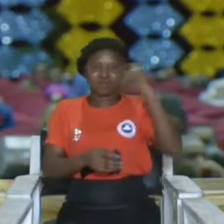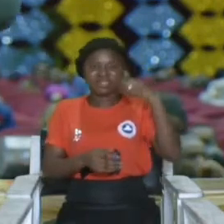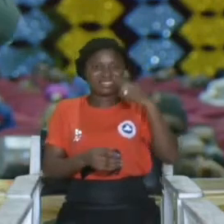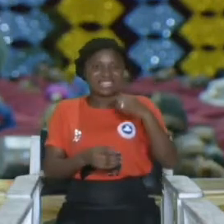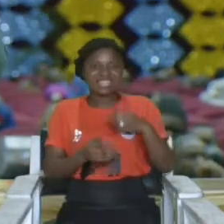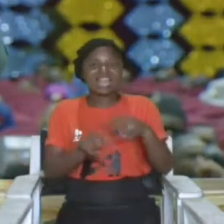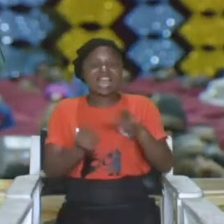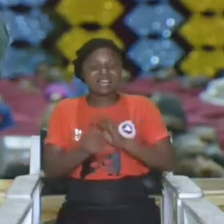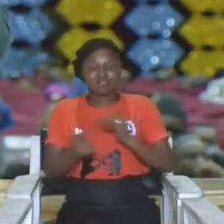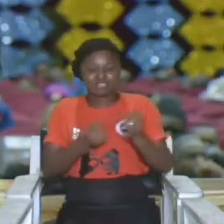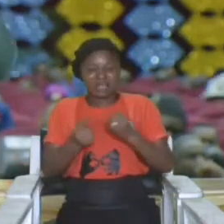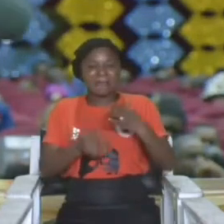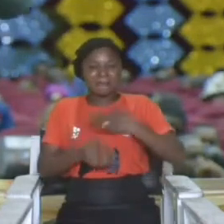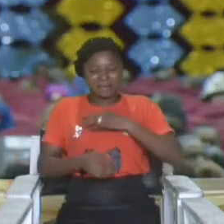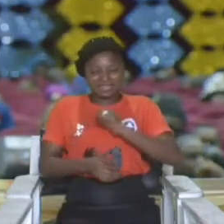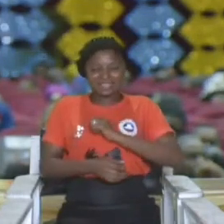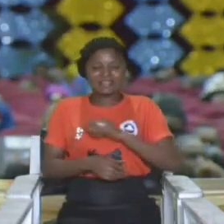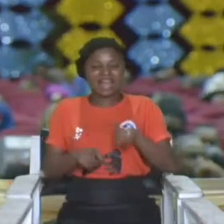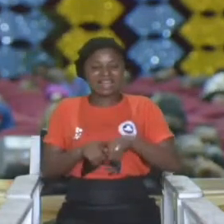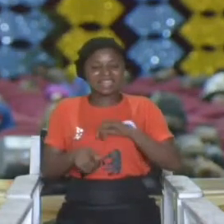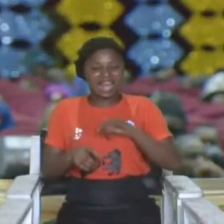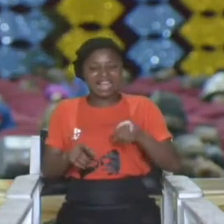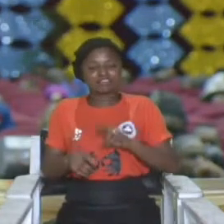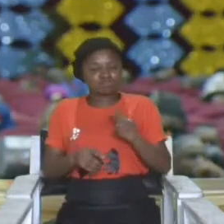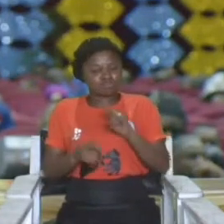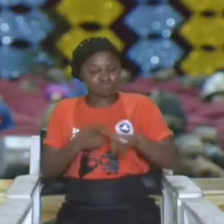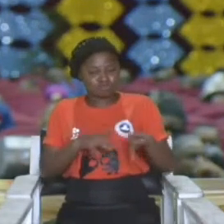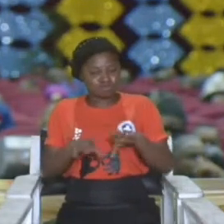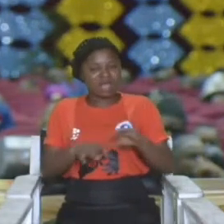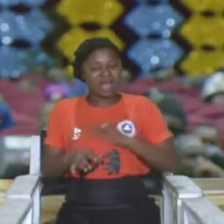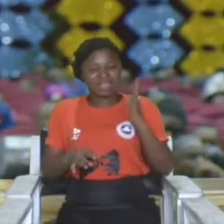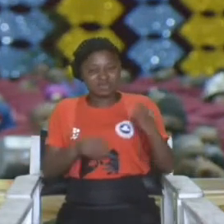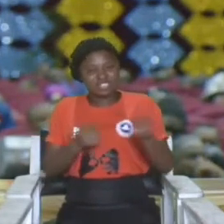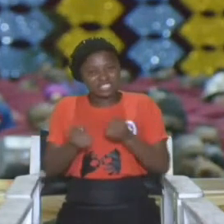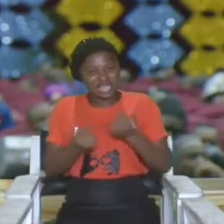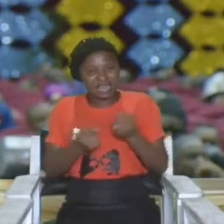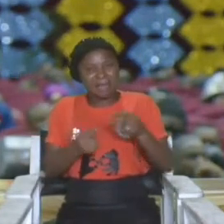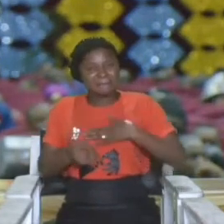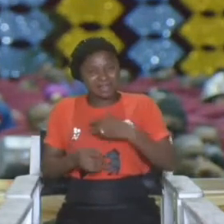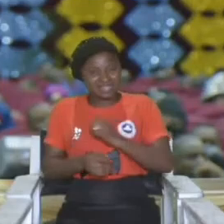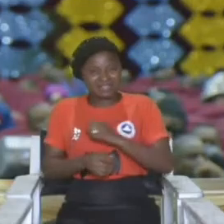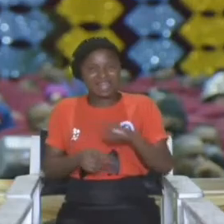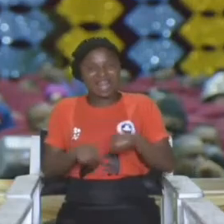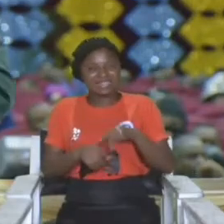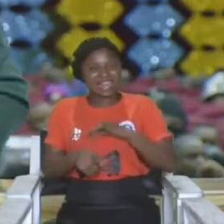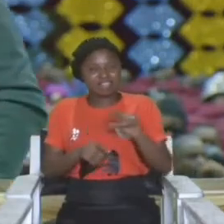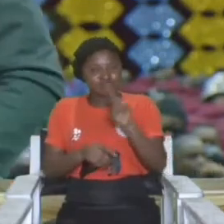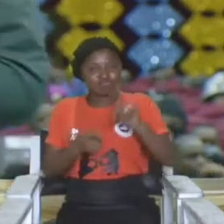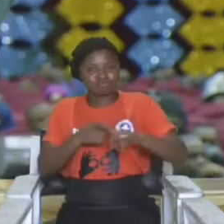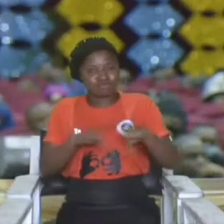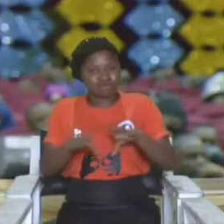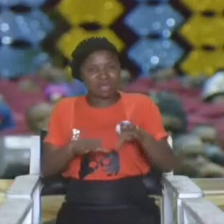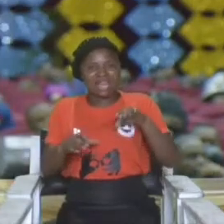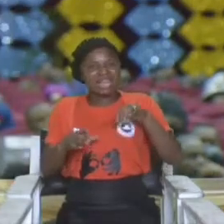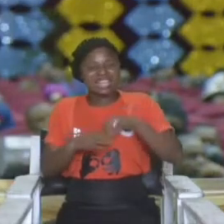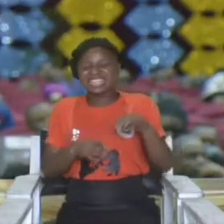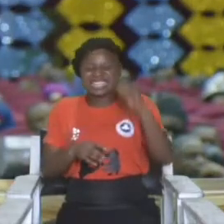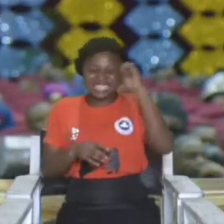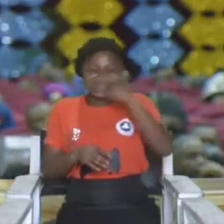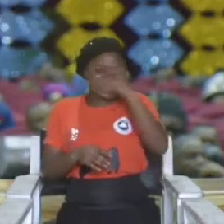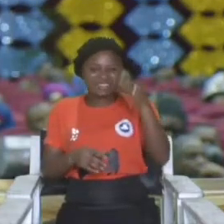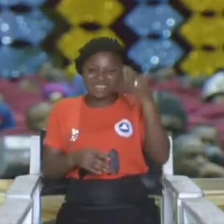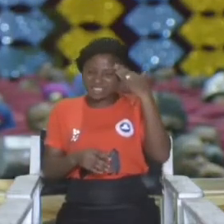I will shake myself as I used to do. I will shake myself as I used to do. He never knew